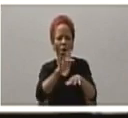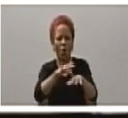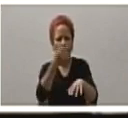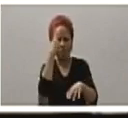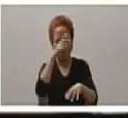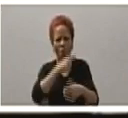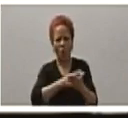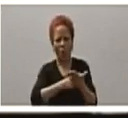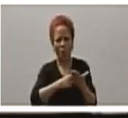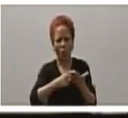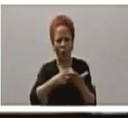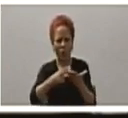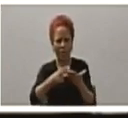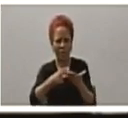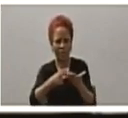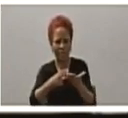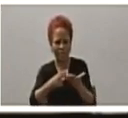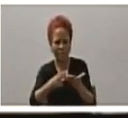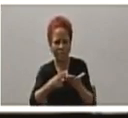today's world,